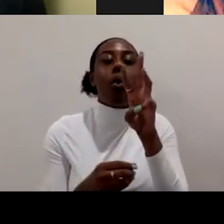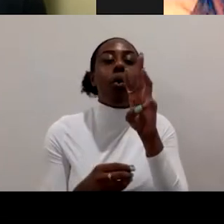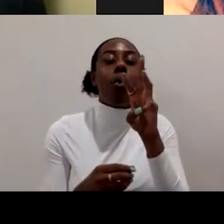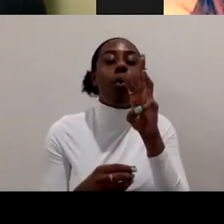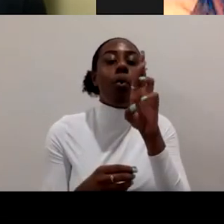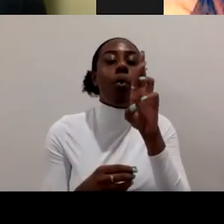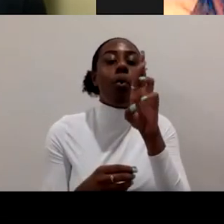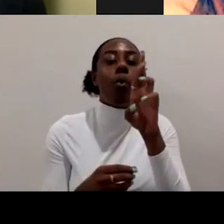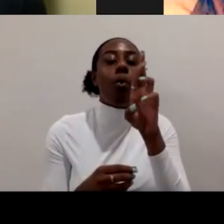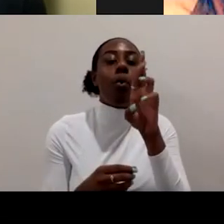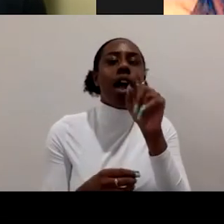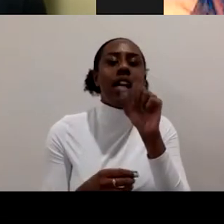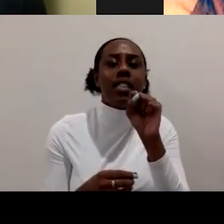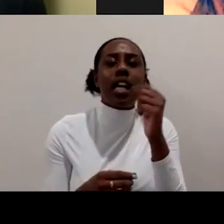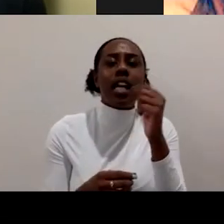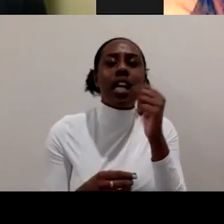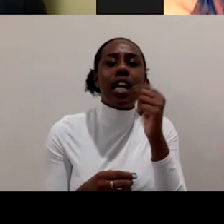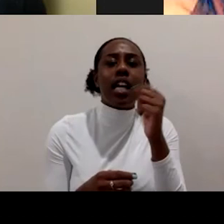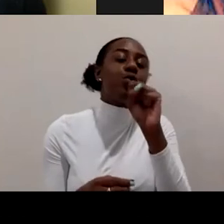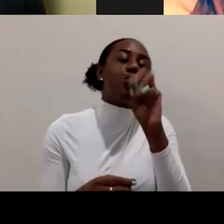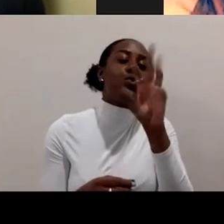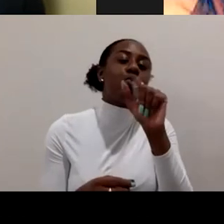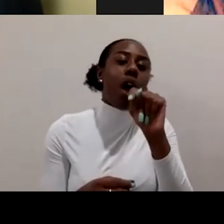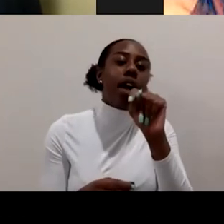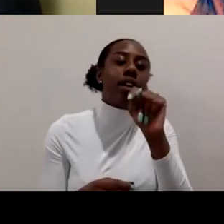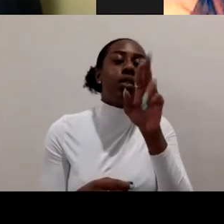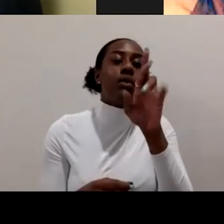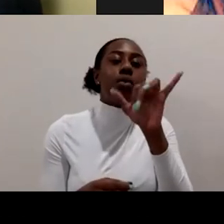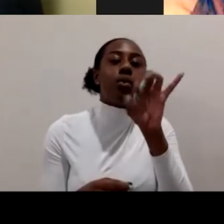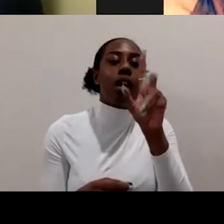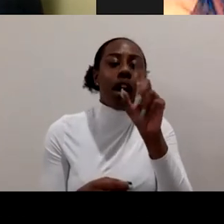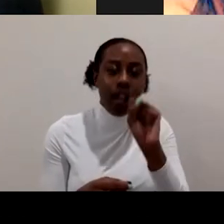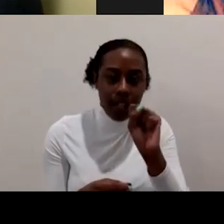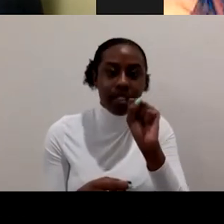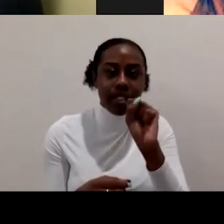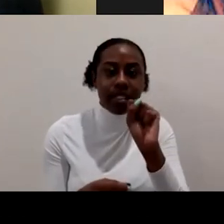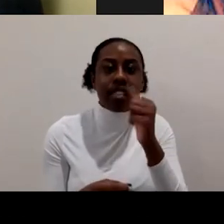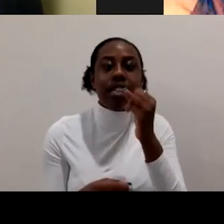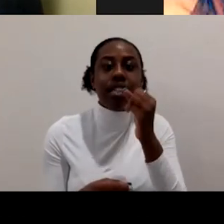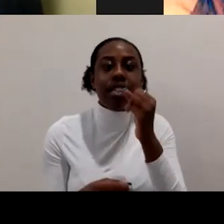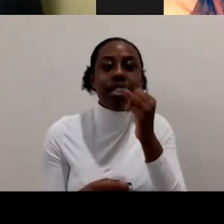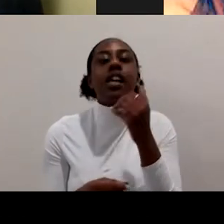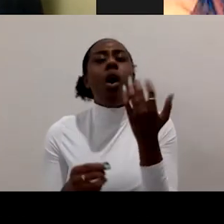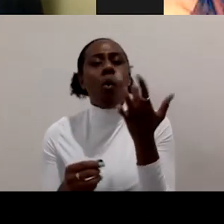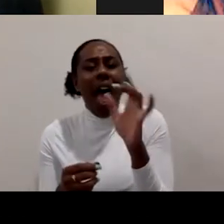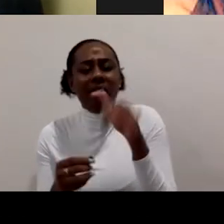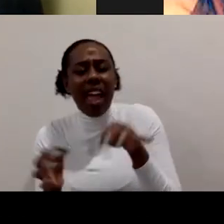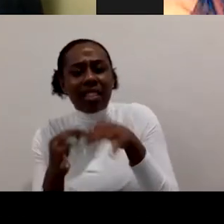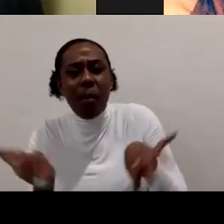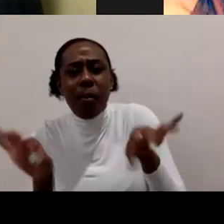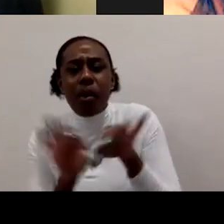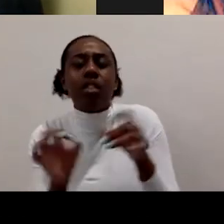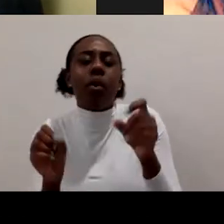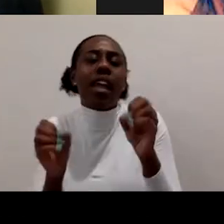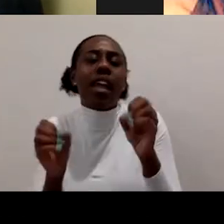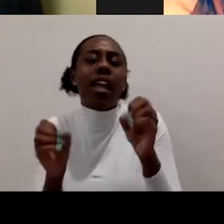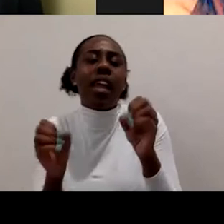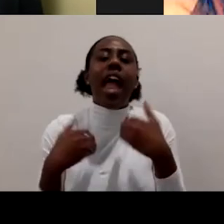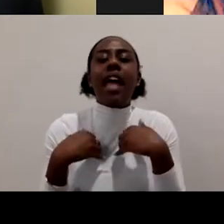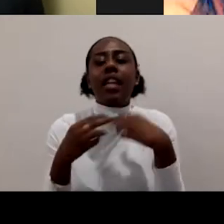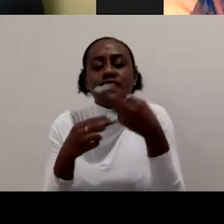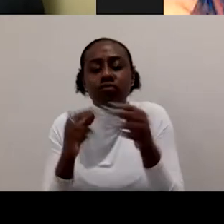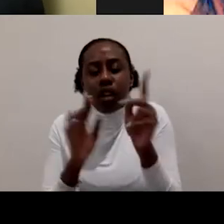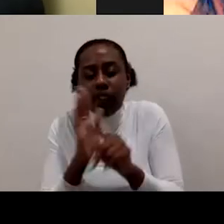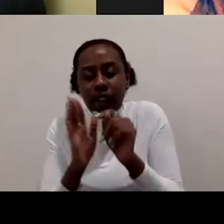the formation of the SWAT team significant? So we had a short clip and a little part of an article. Learned